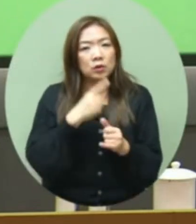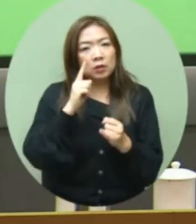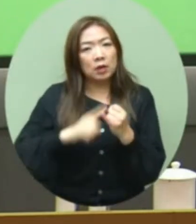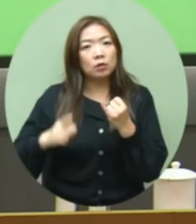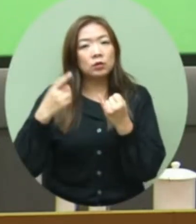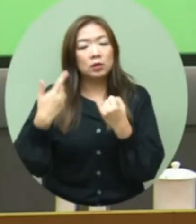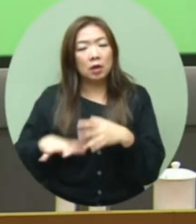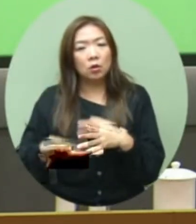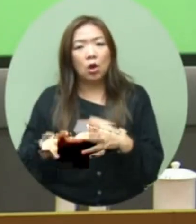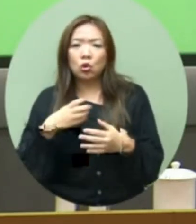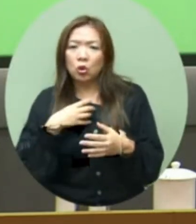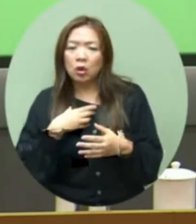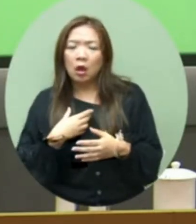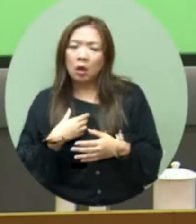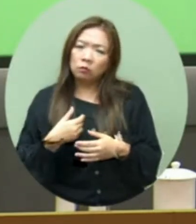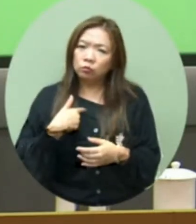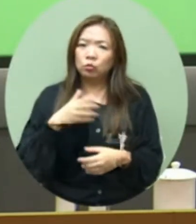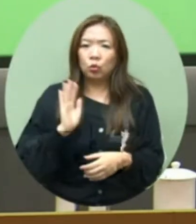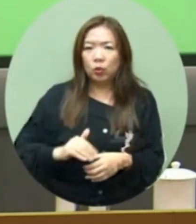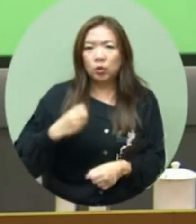for the people.